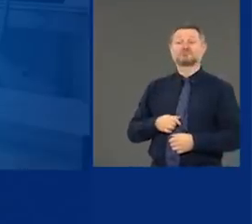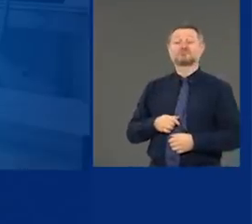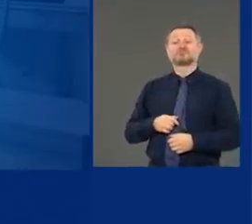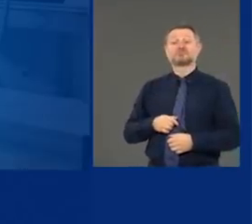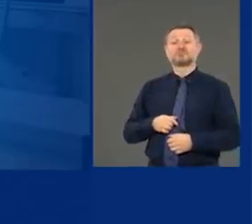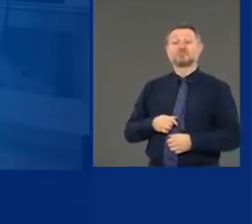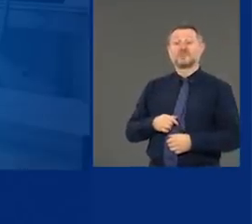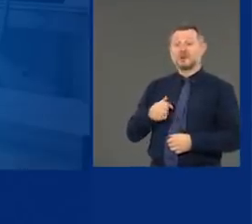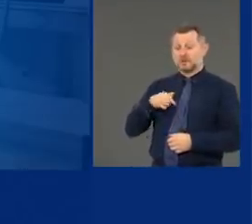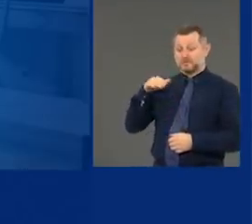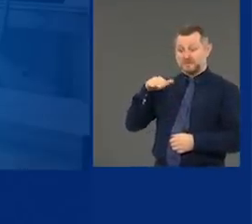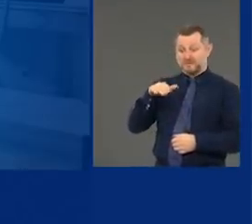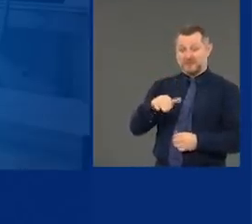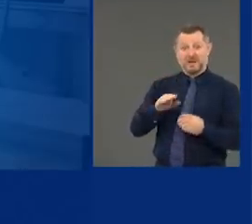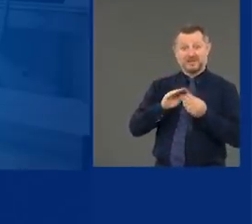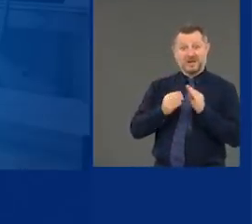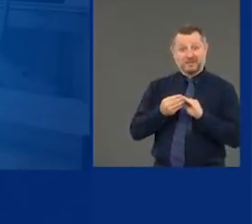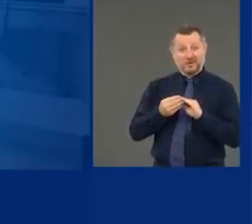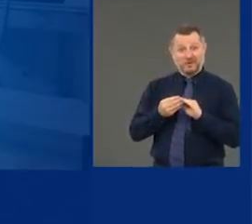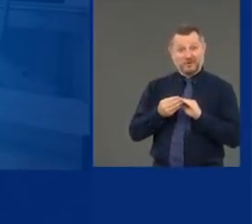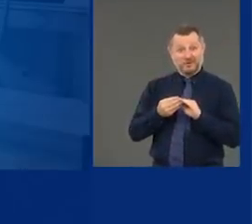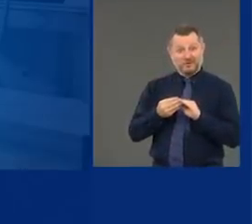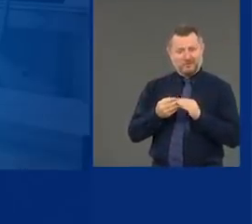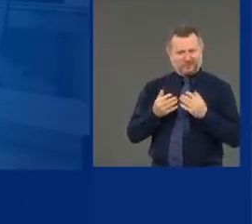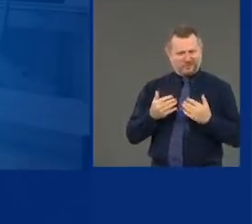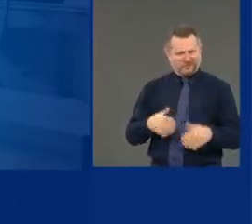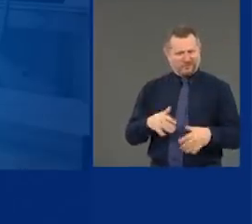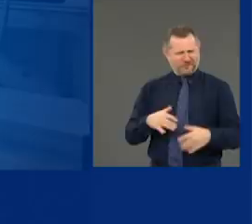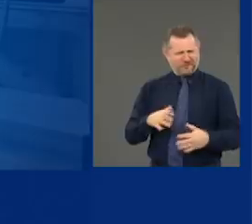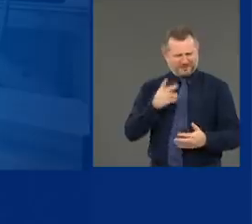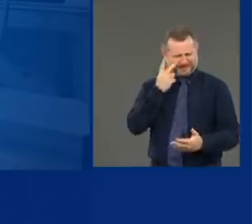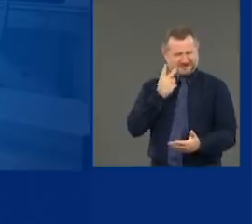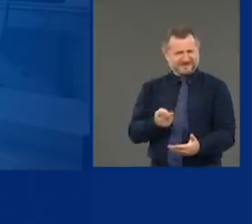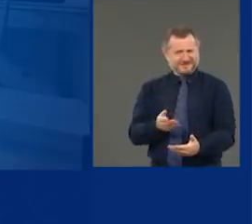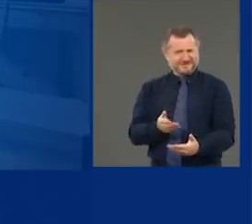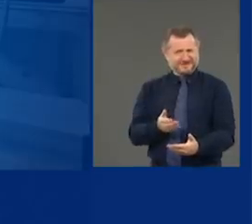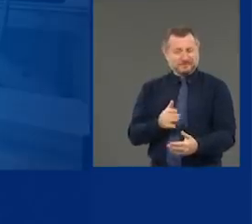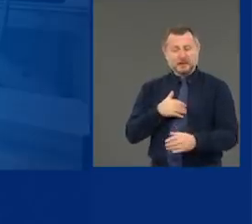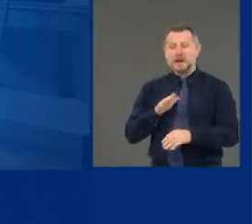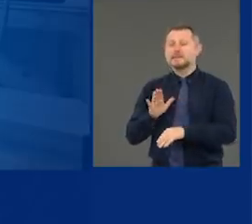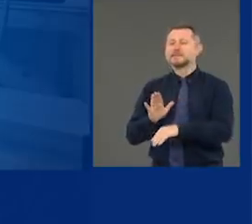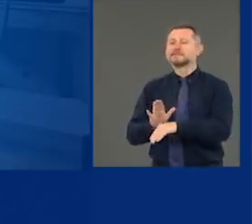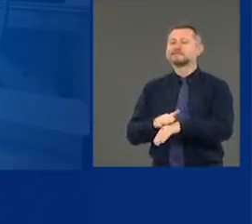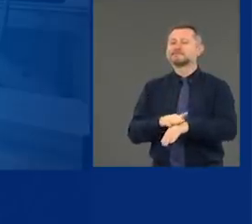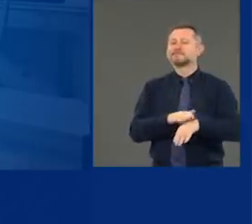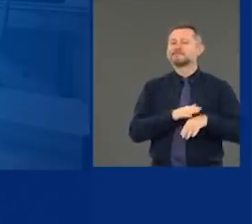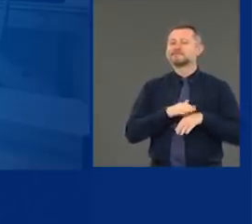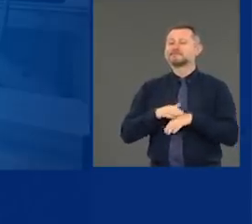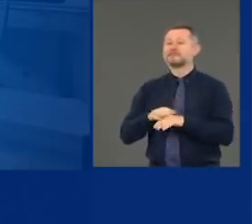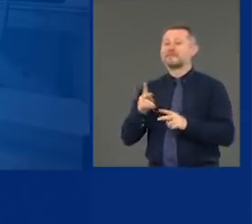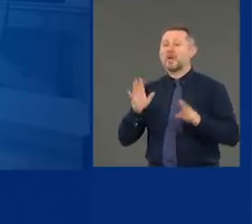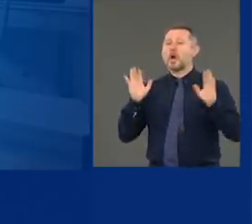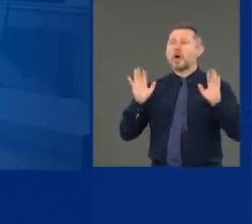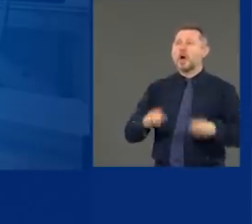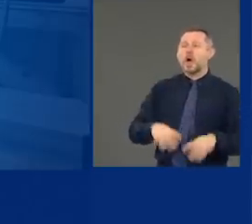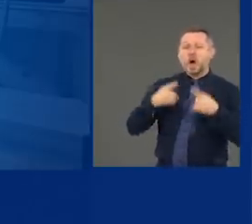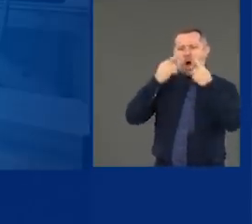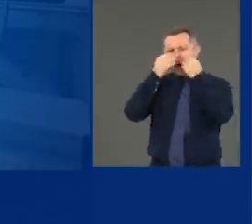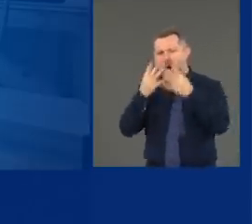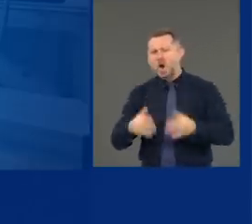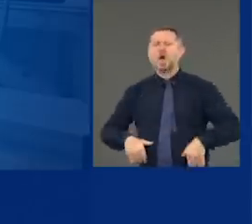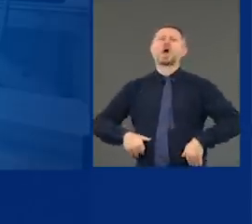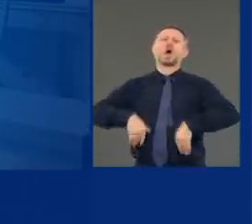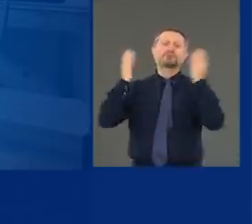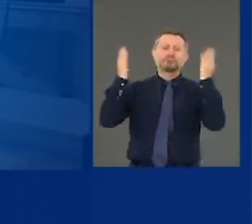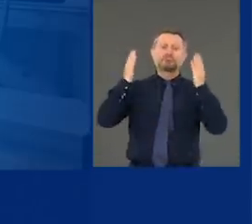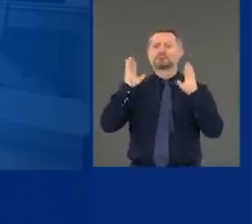changed the numbers the first time and reduce them. New Yorkers get sloppy, you can see those numbers go back up